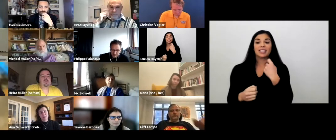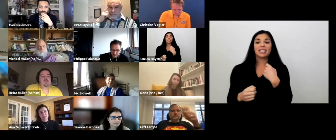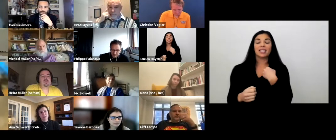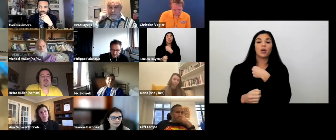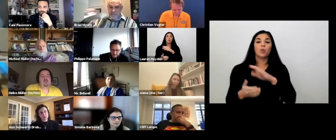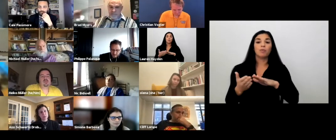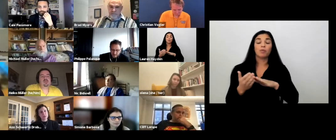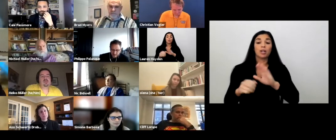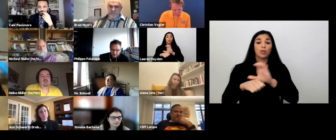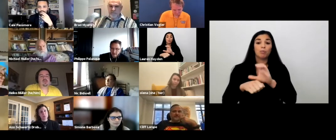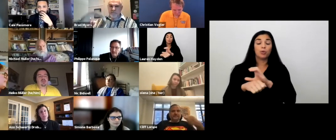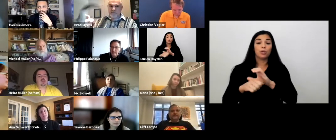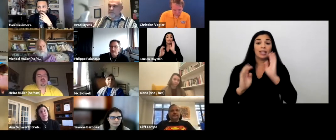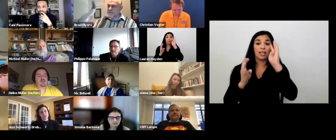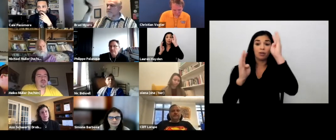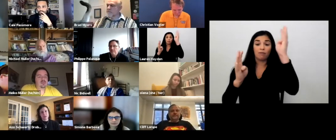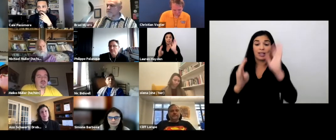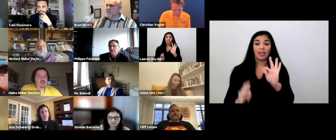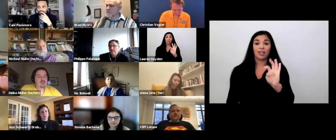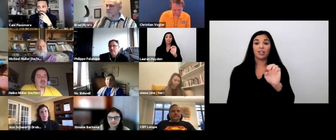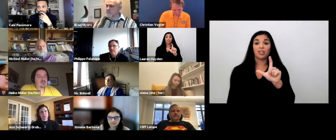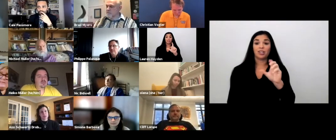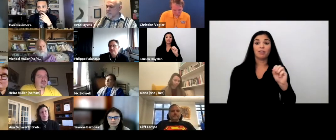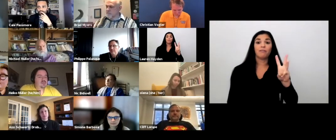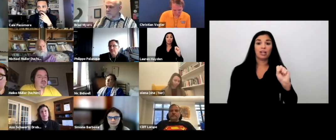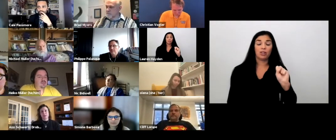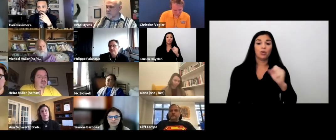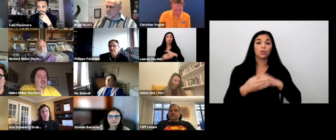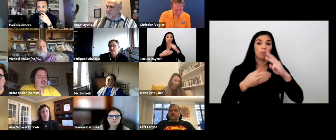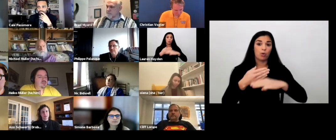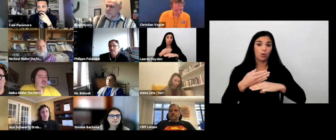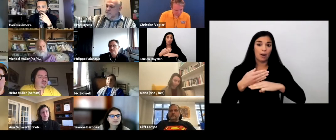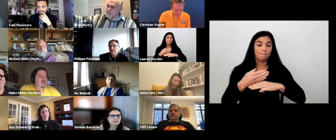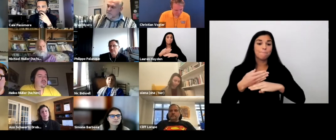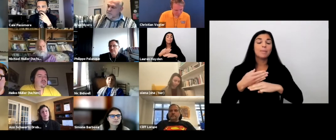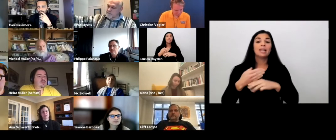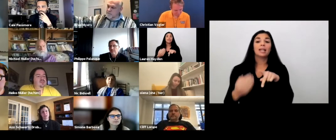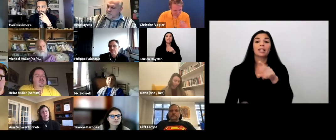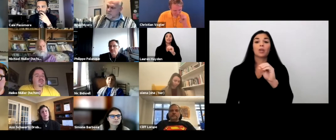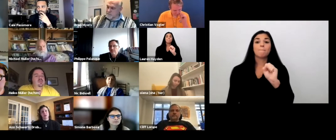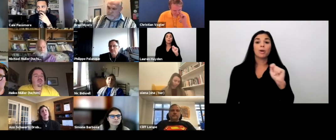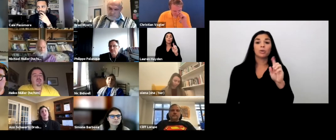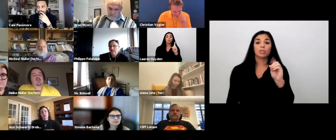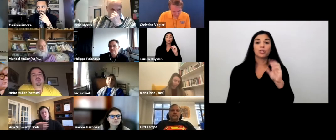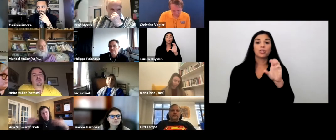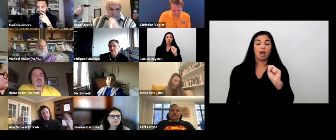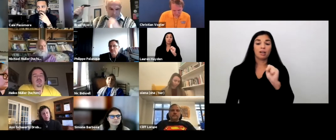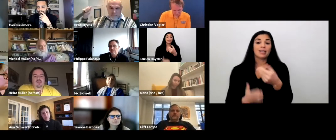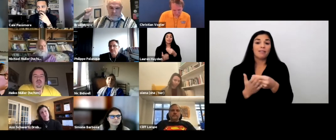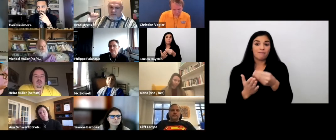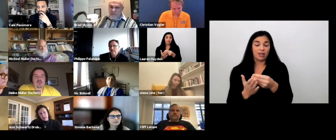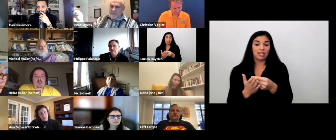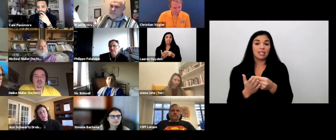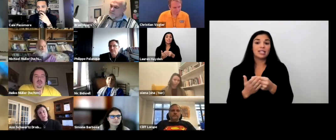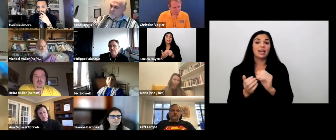Computing Innovation Fellows Program, which is a set of postdocs funded by the National Science Foundation,